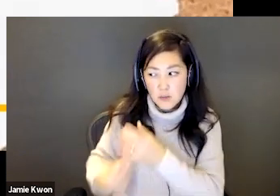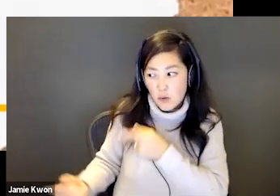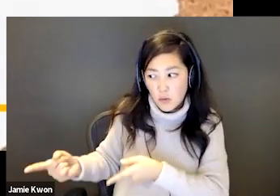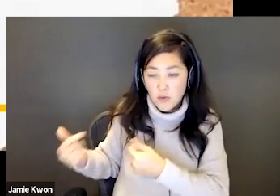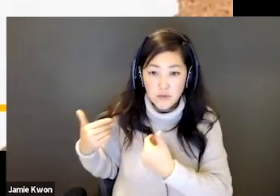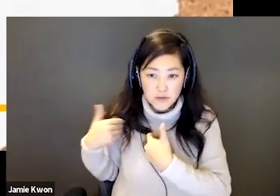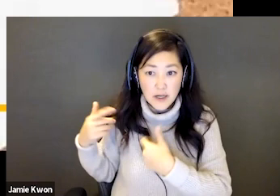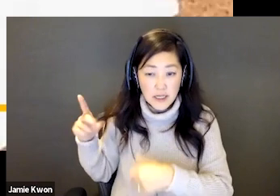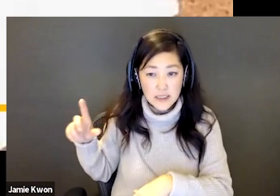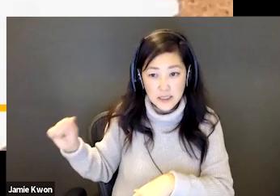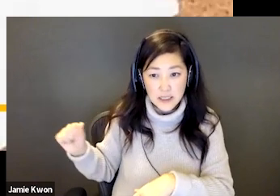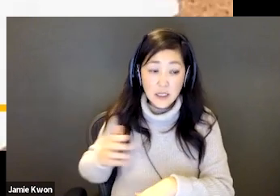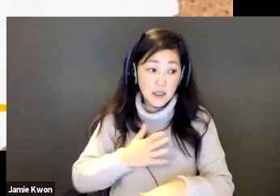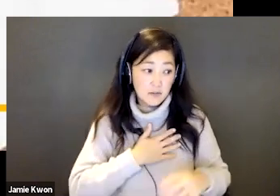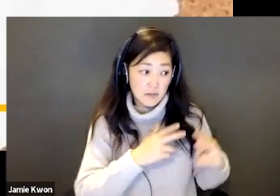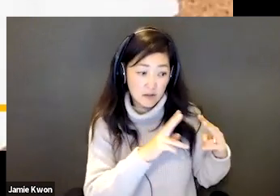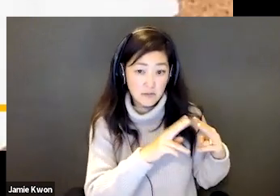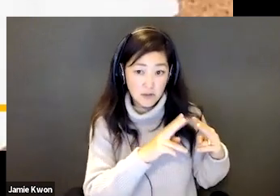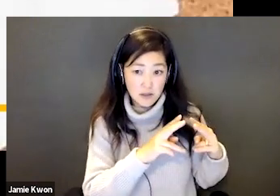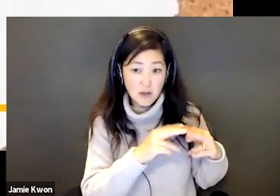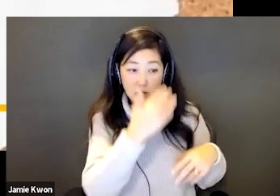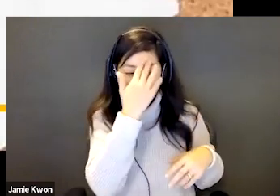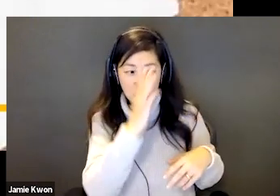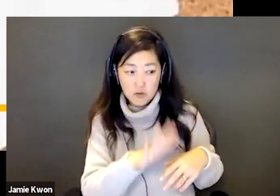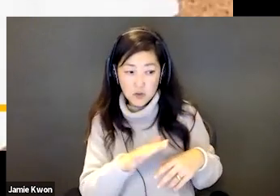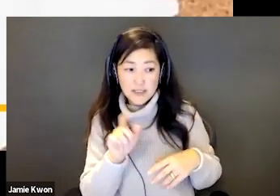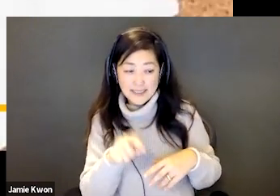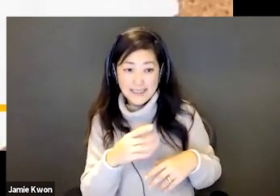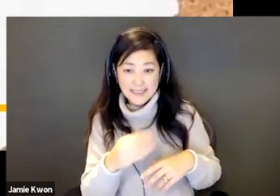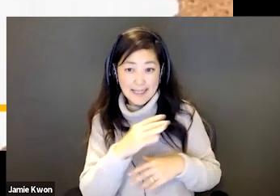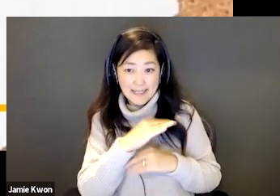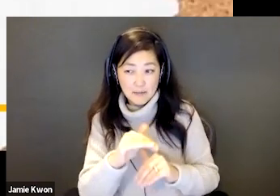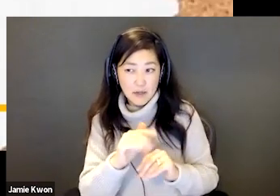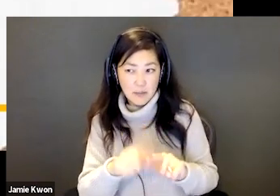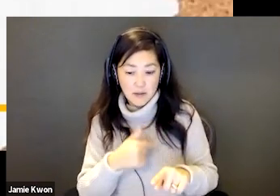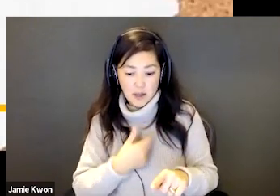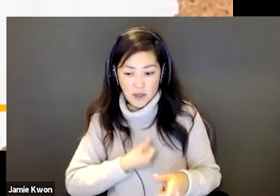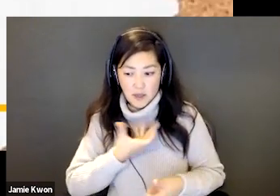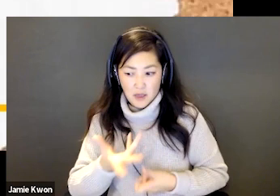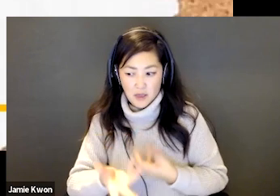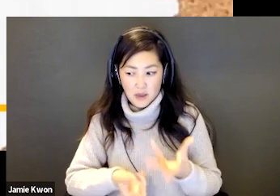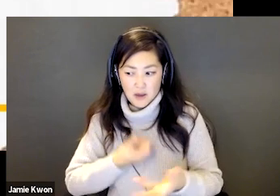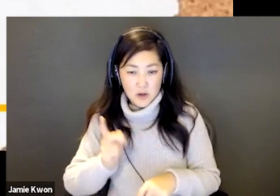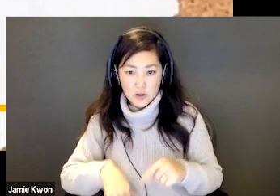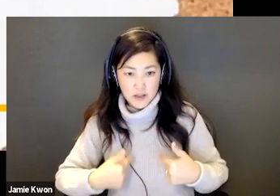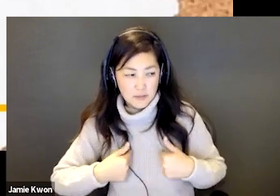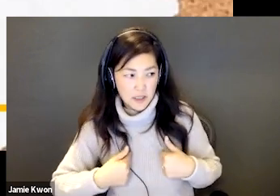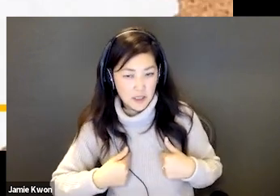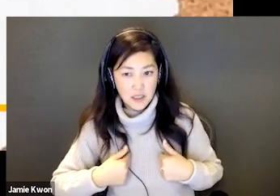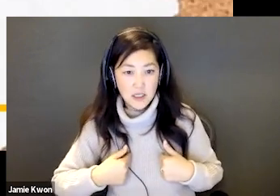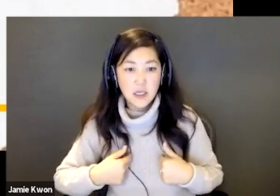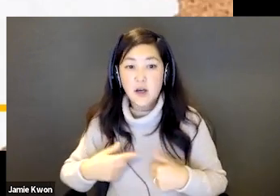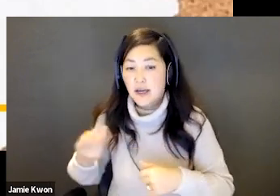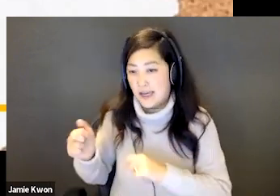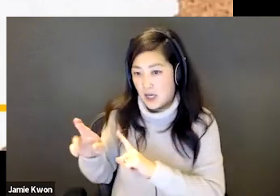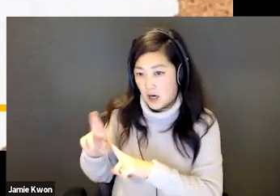disabilities. My partner knew her needs and her limits, but I couldn't articulate mine. The human resources